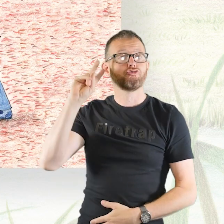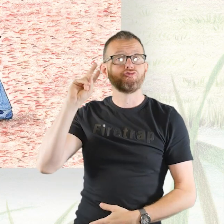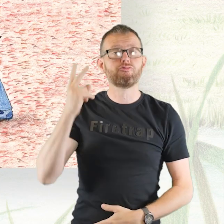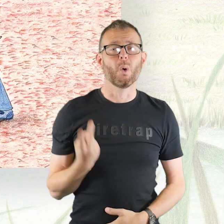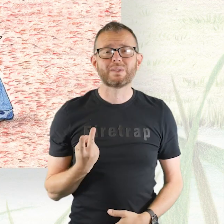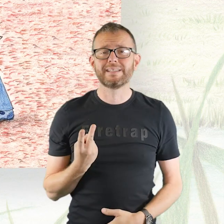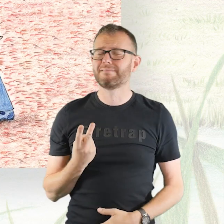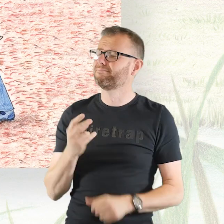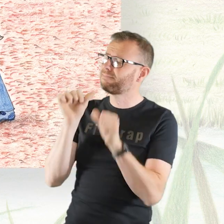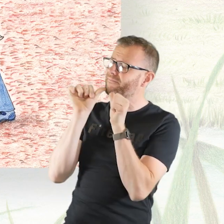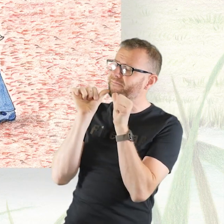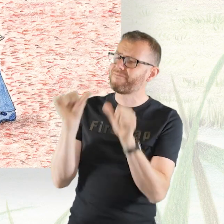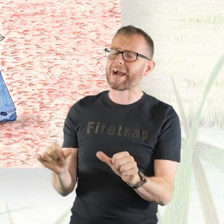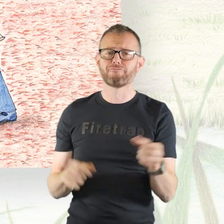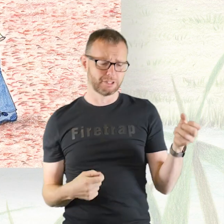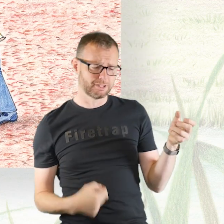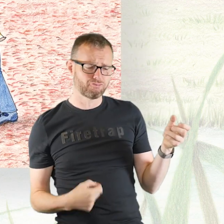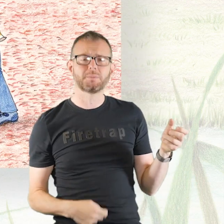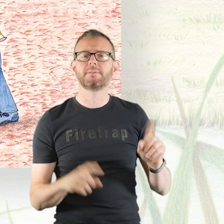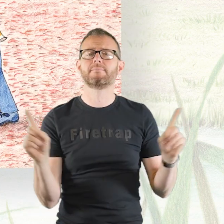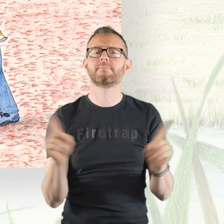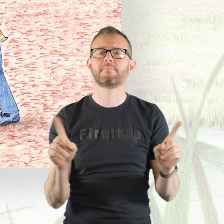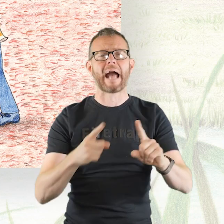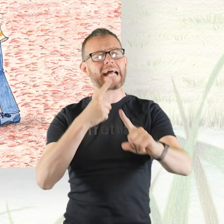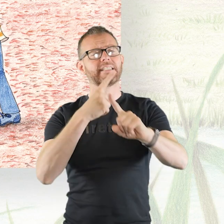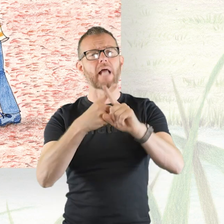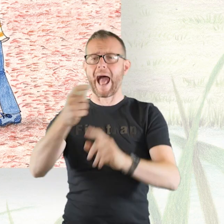Rosie's favourite instrument was a xylophone.